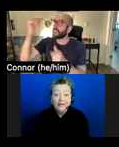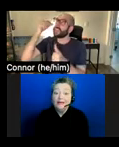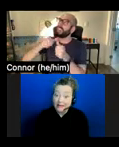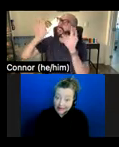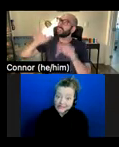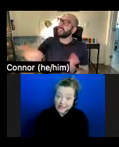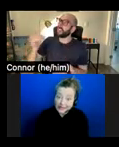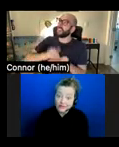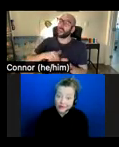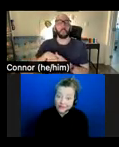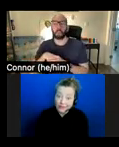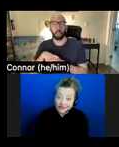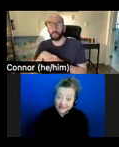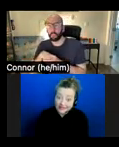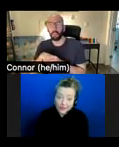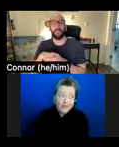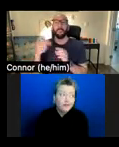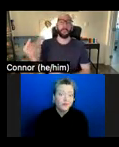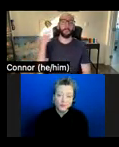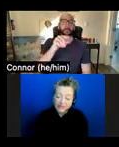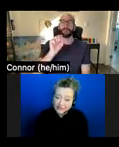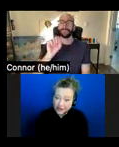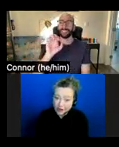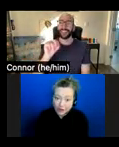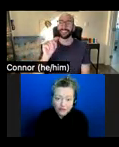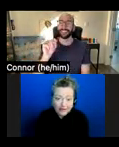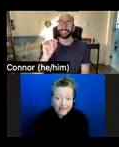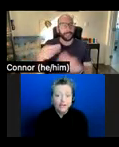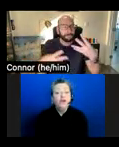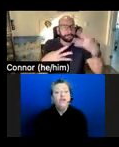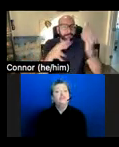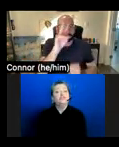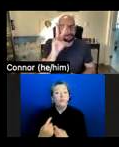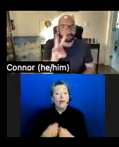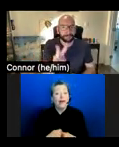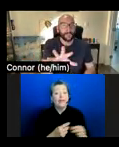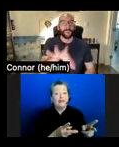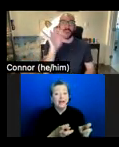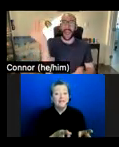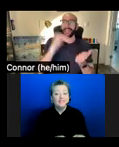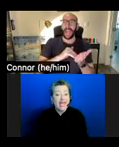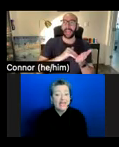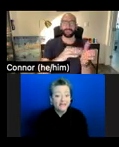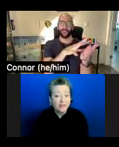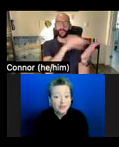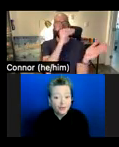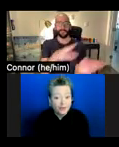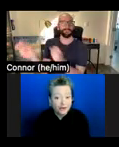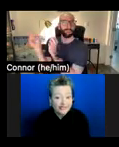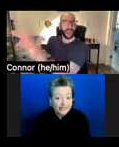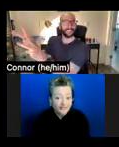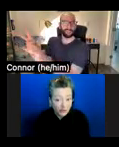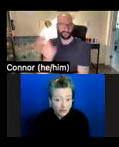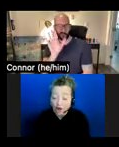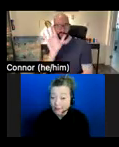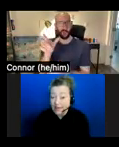than, like I said, reinventing the wheel or restarting it all over again. You can just go back and kind of snag it from your